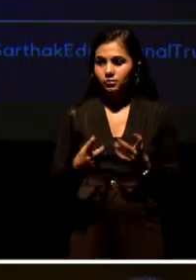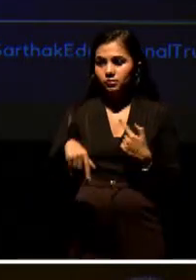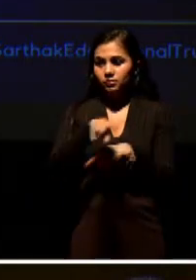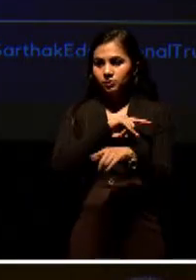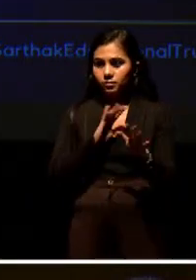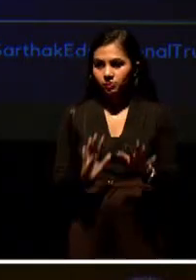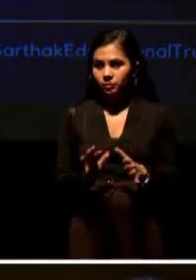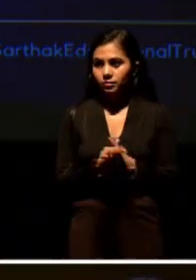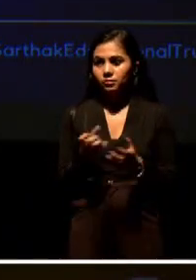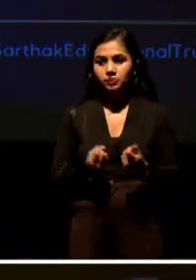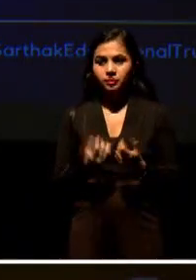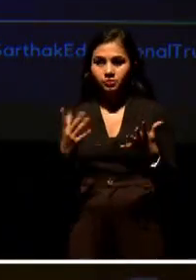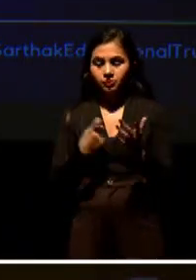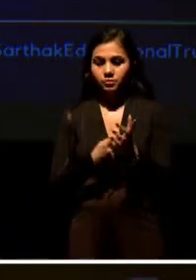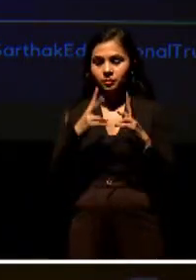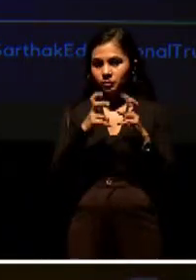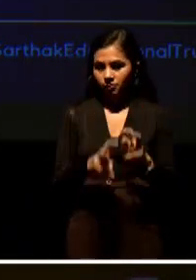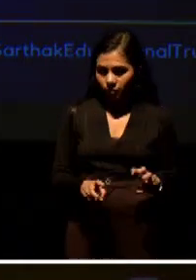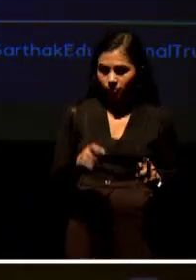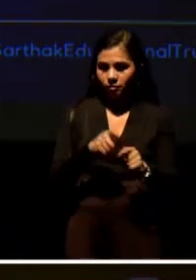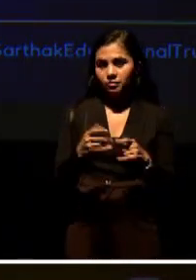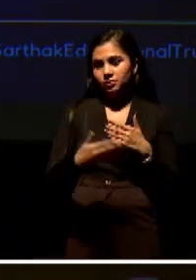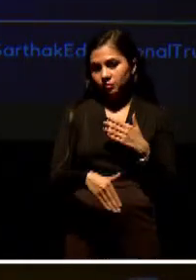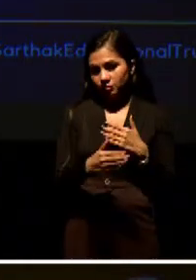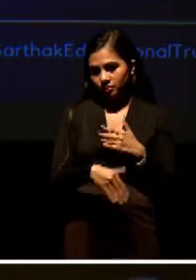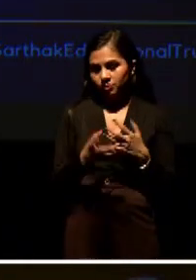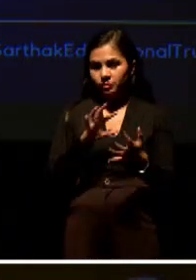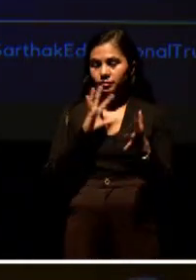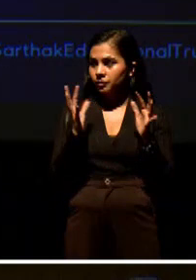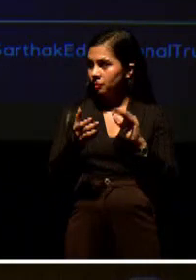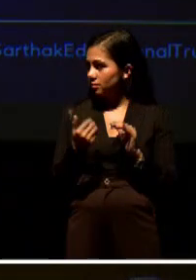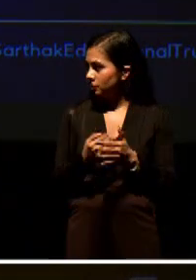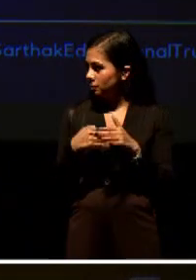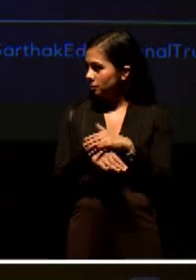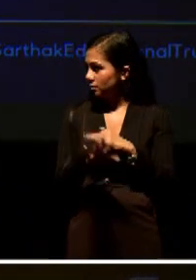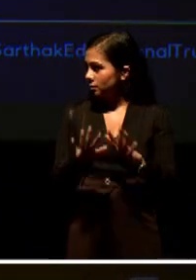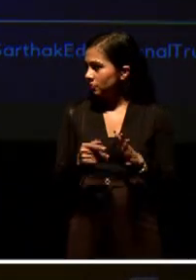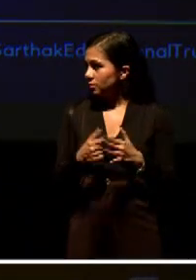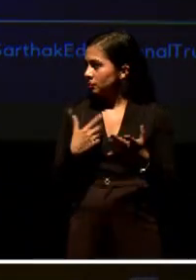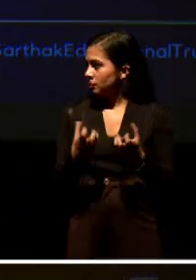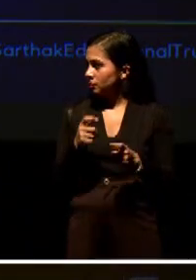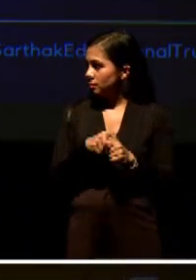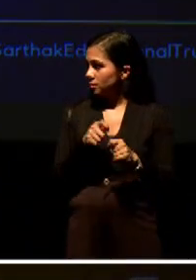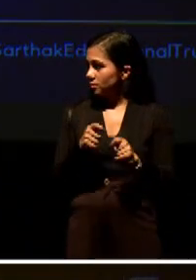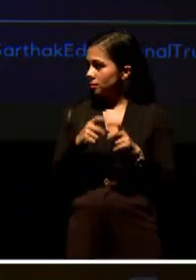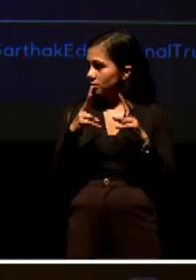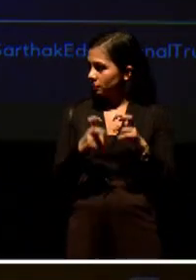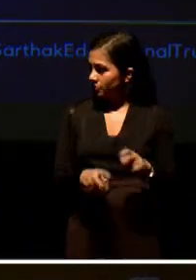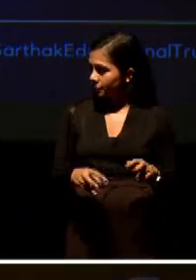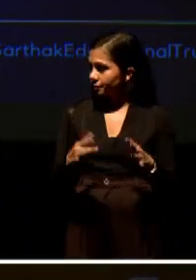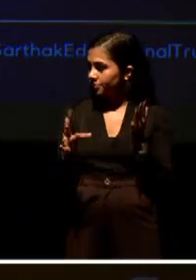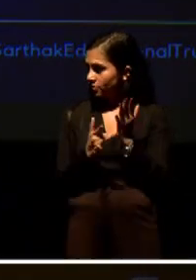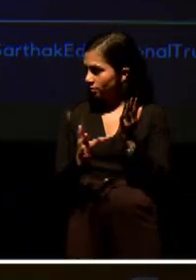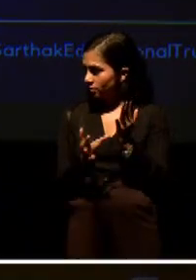of researchers who are working in this area across the country. I work with Department of Science and Technology also.